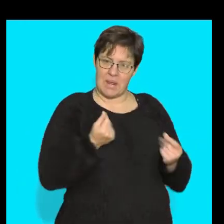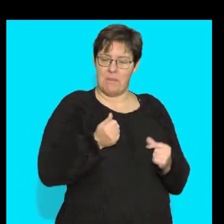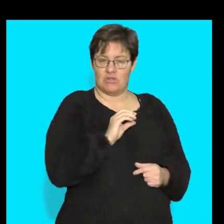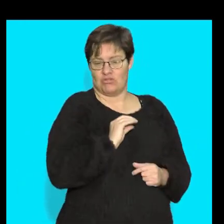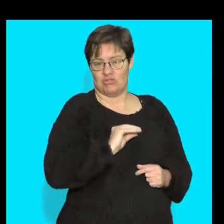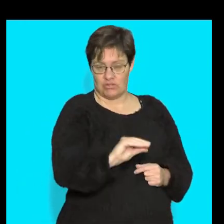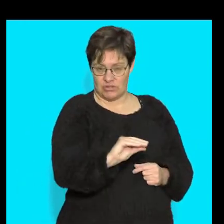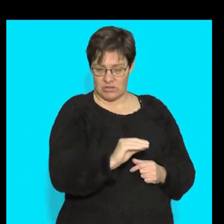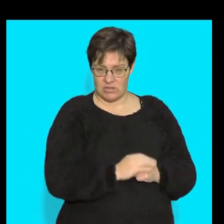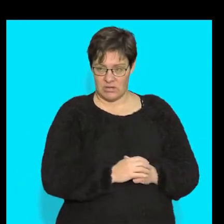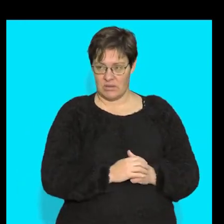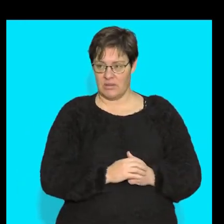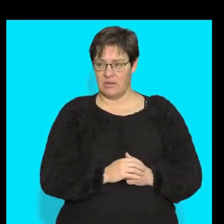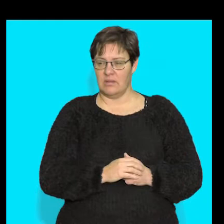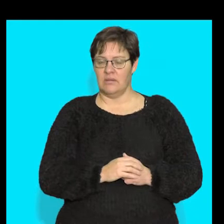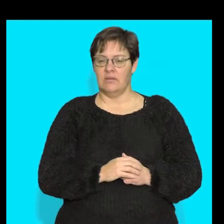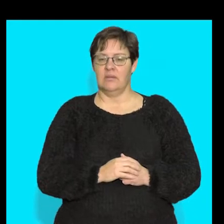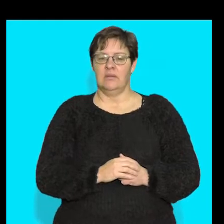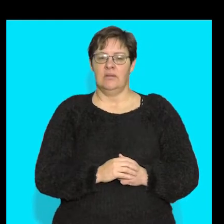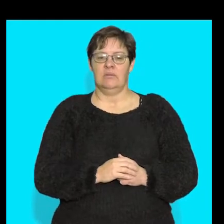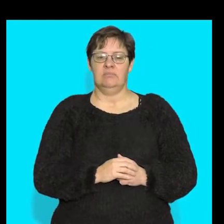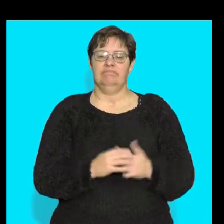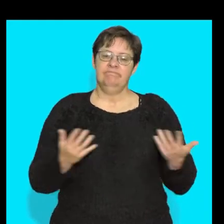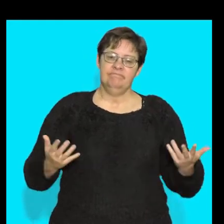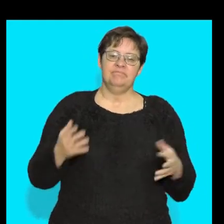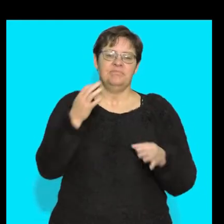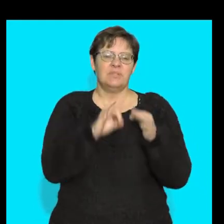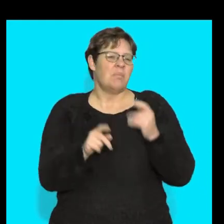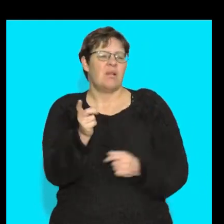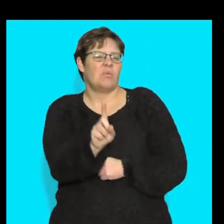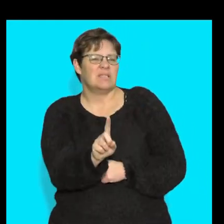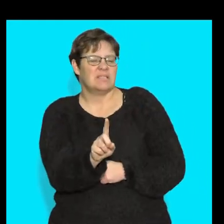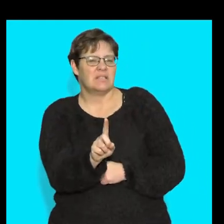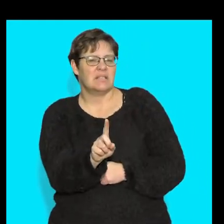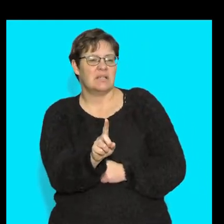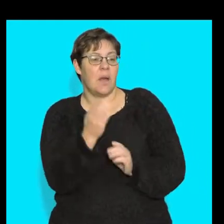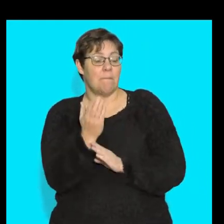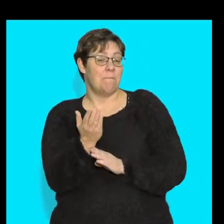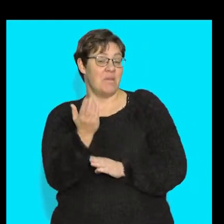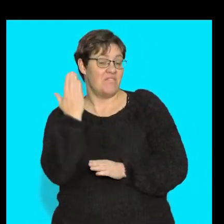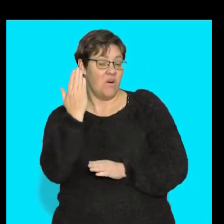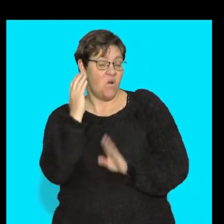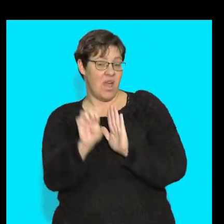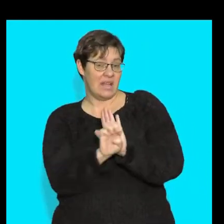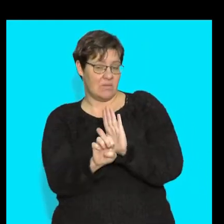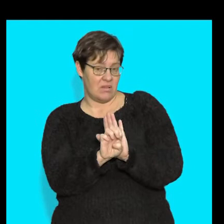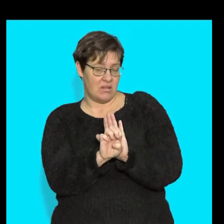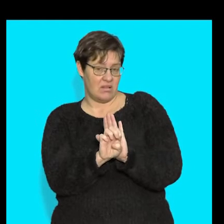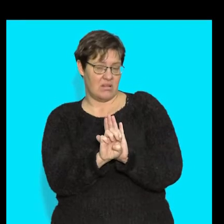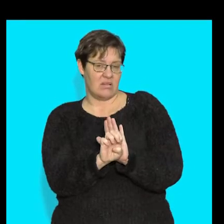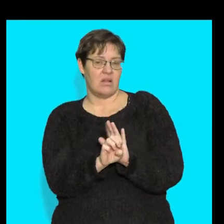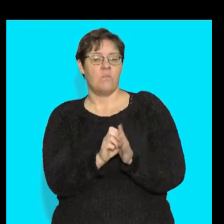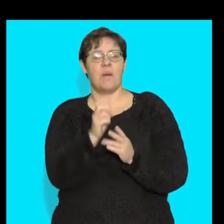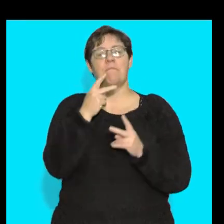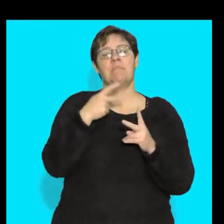that is deposited, right? In simple terms, when you, with the previous example that I just made of us